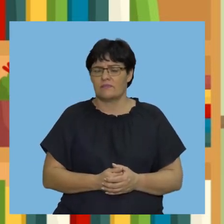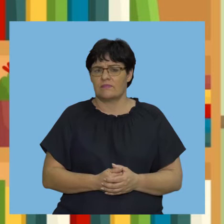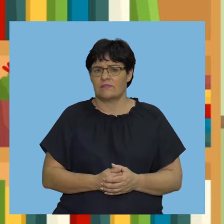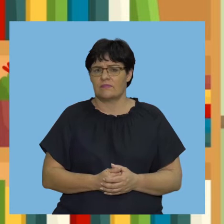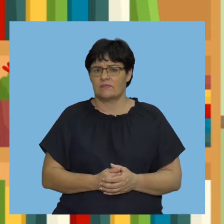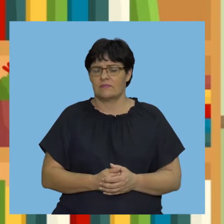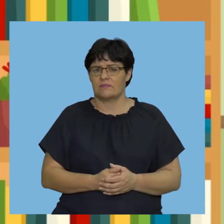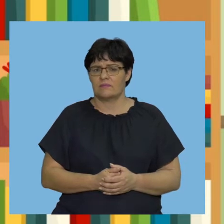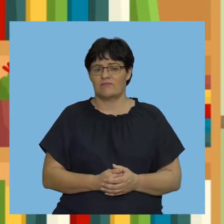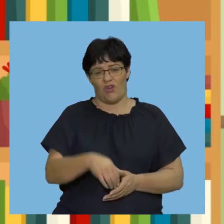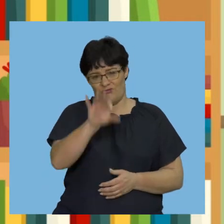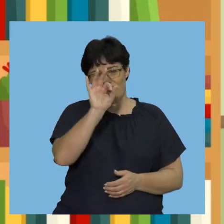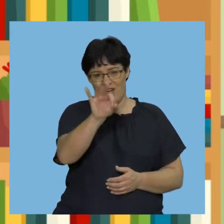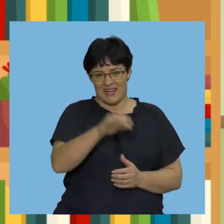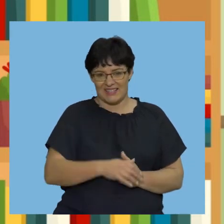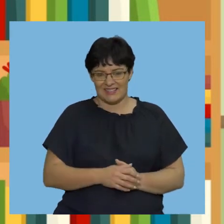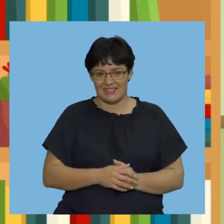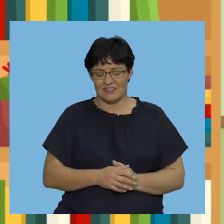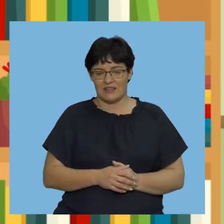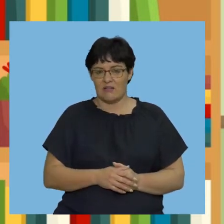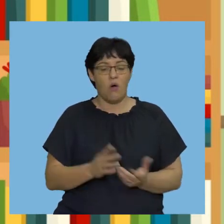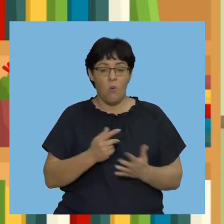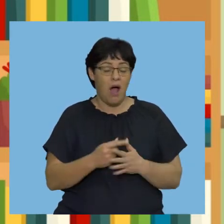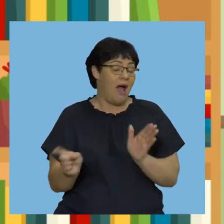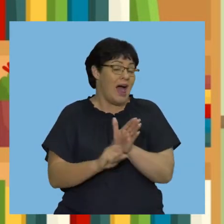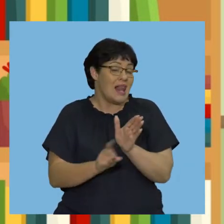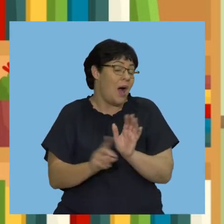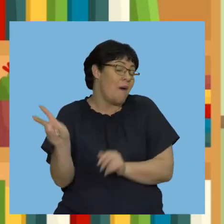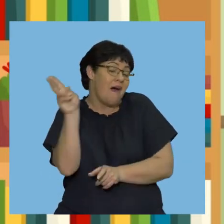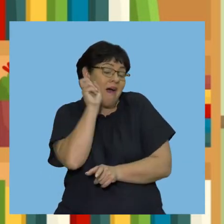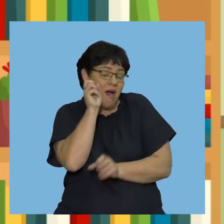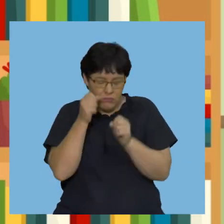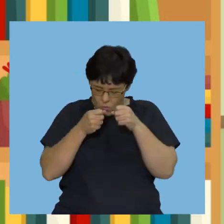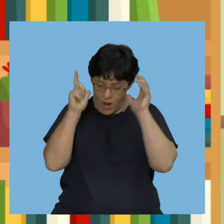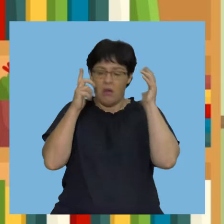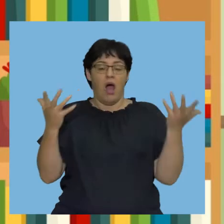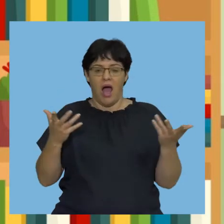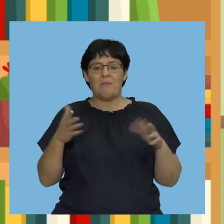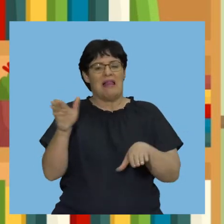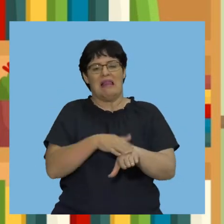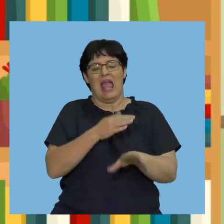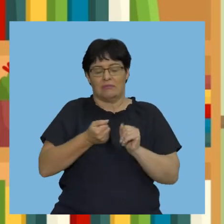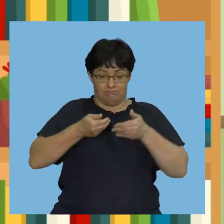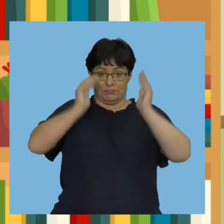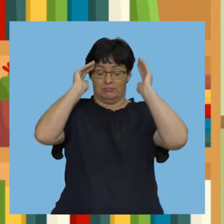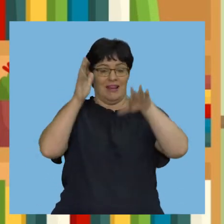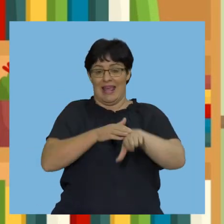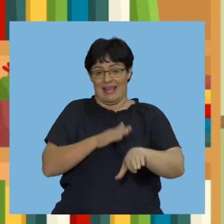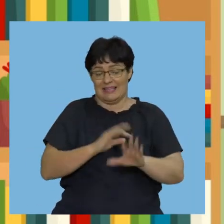up late. That's right. She didn't hear her alarm that morning, and so she woke up